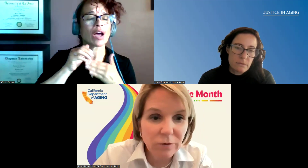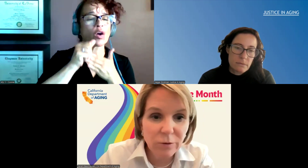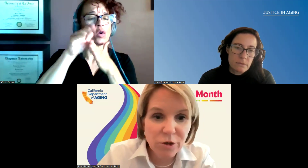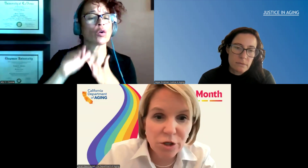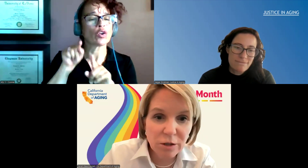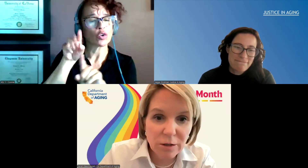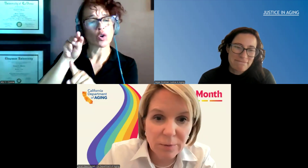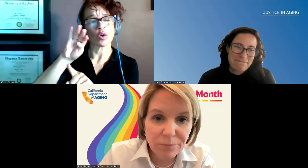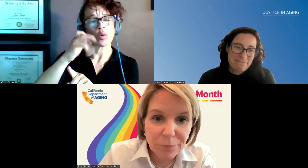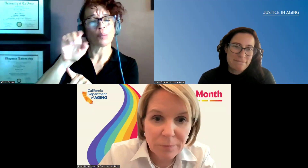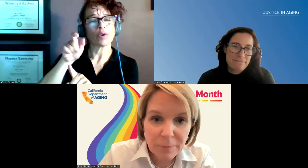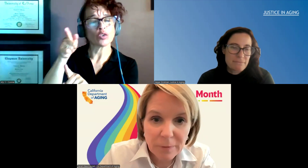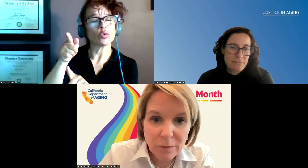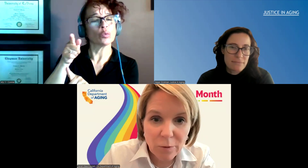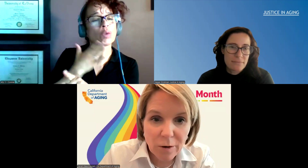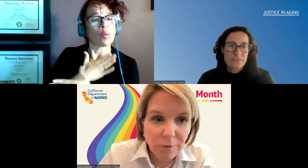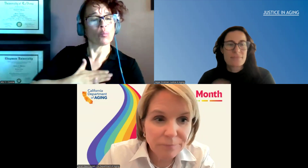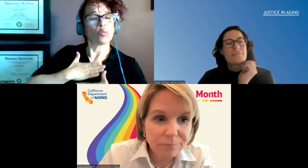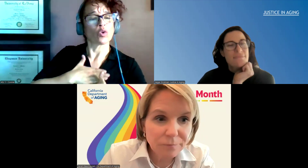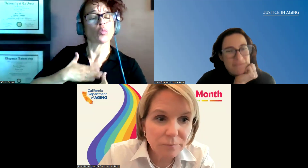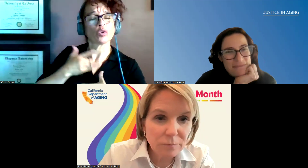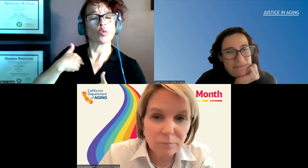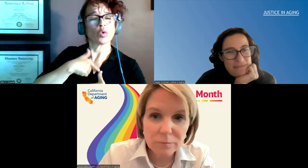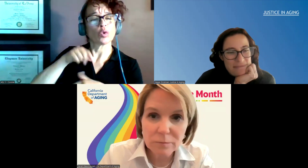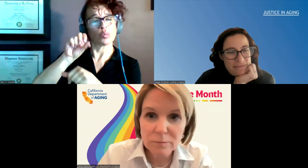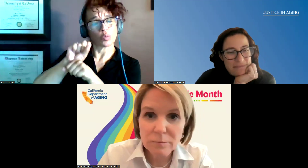you, Michelle. So appreciate your work.